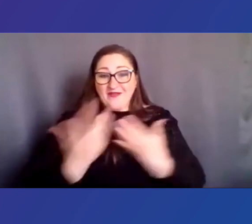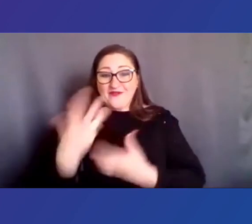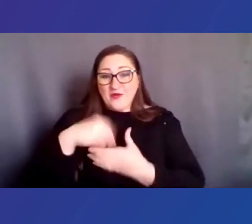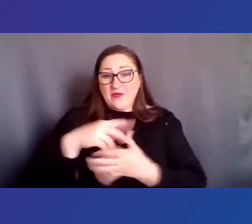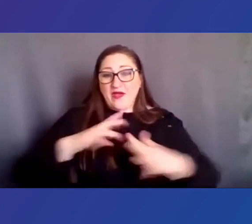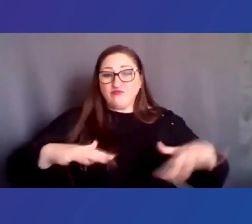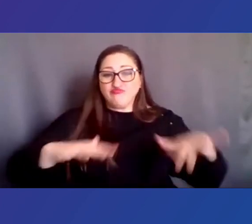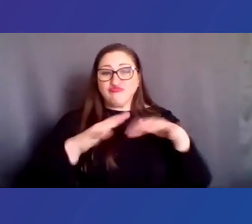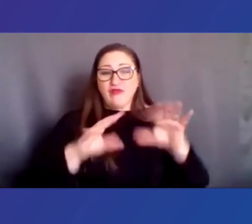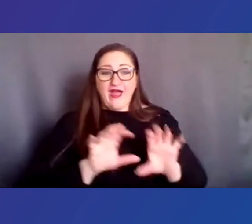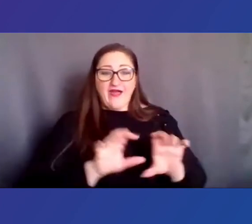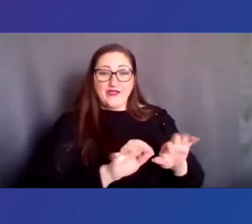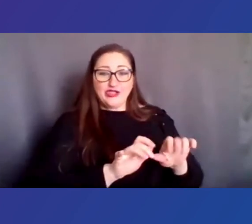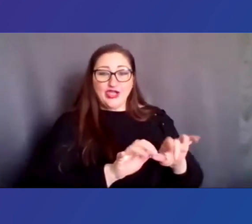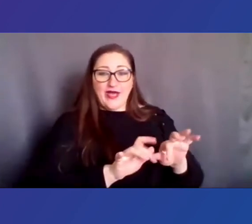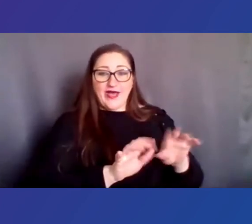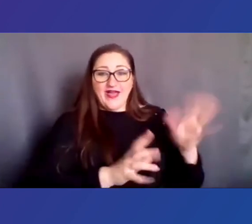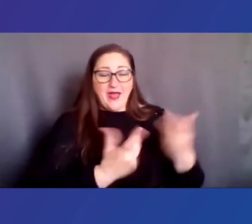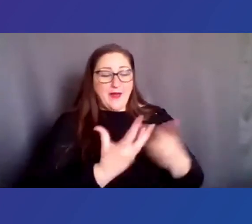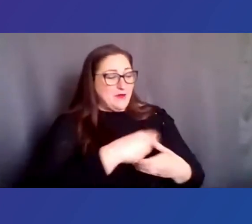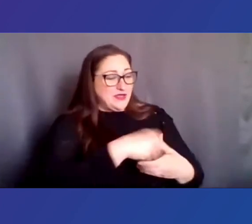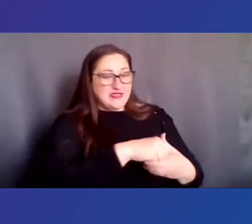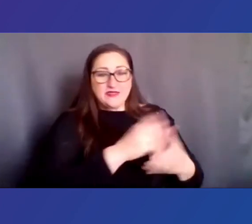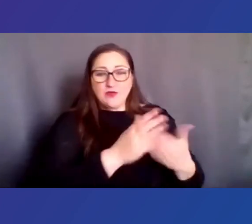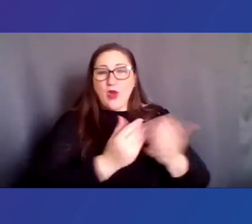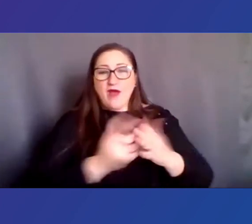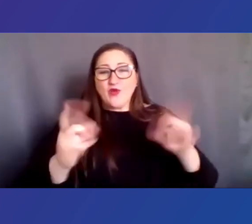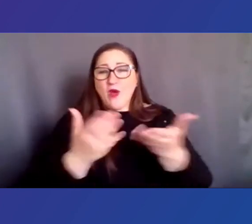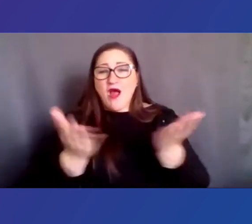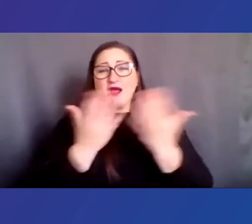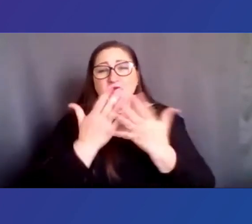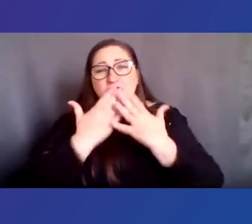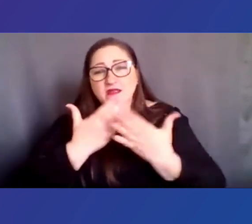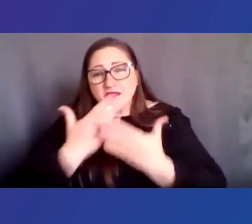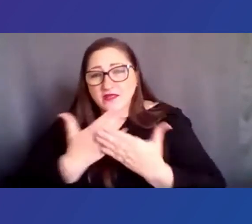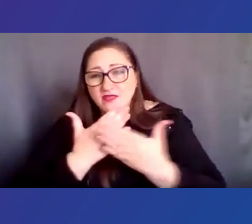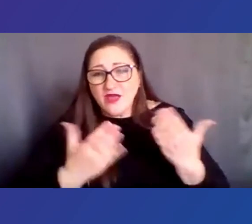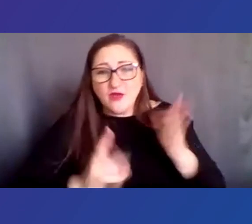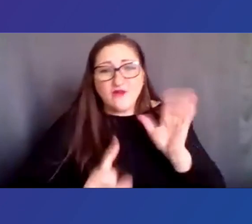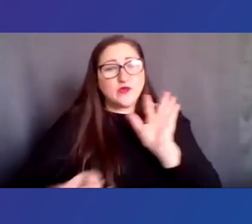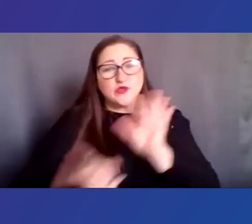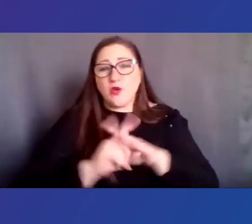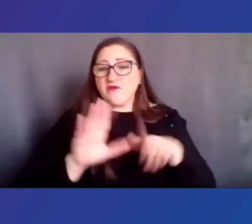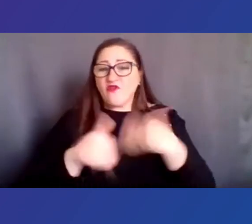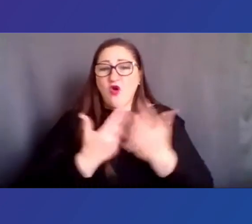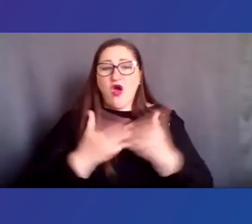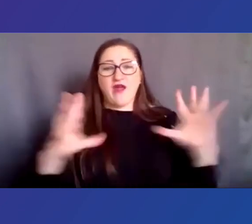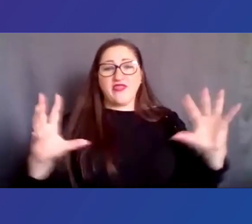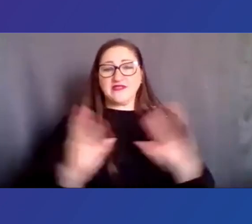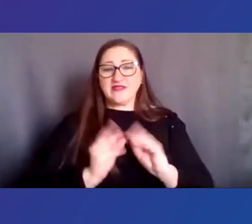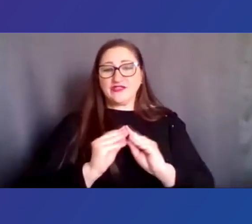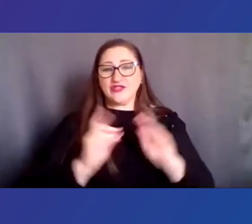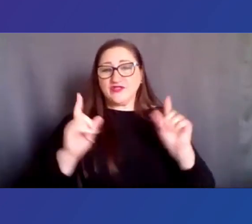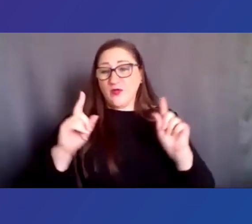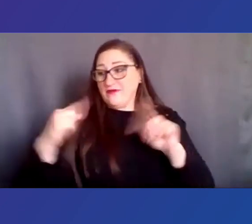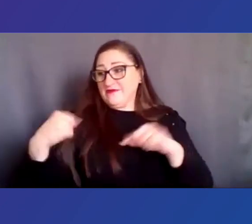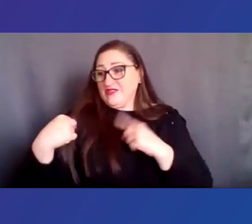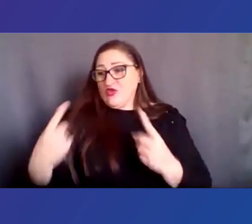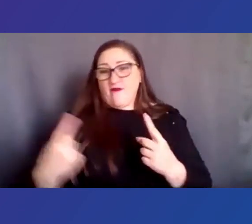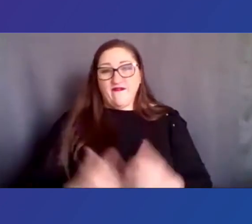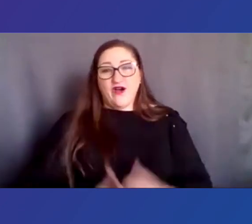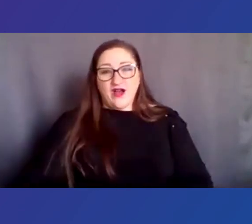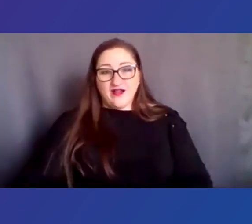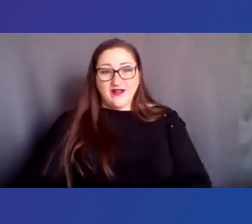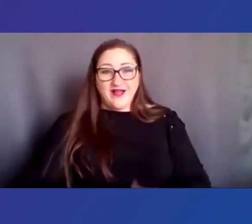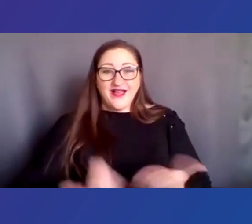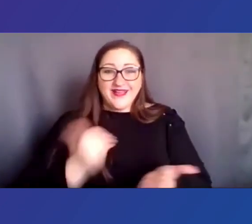in the chat and participating, and wherever you are, thank you for just like showing up for all of the sessions that we've had so far. I just